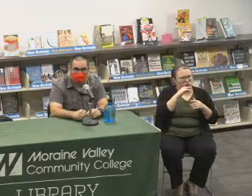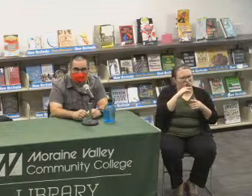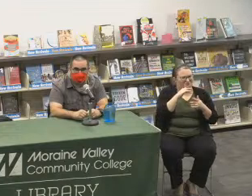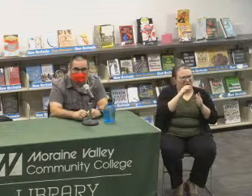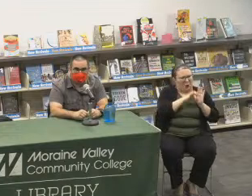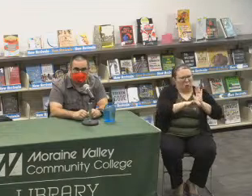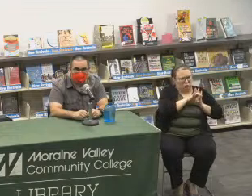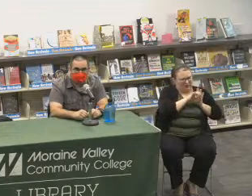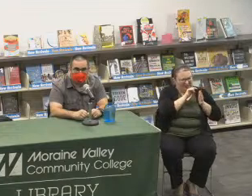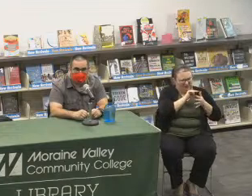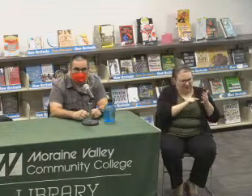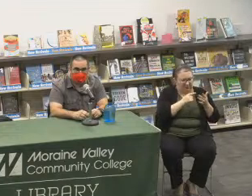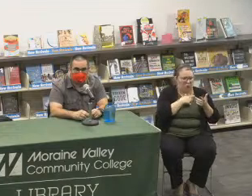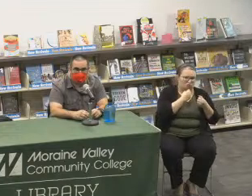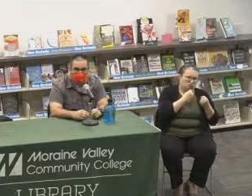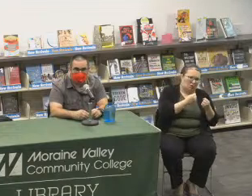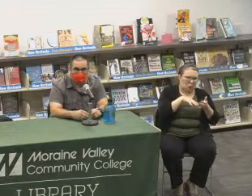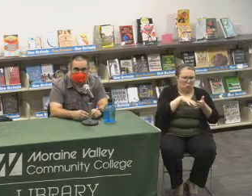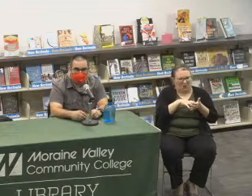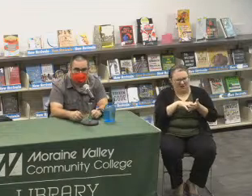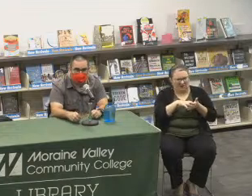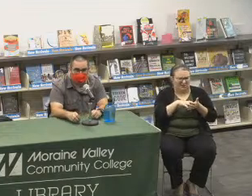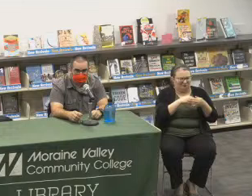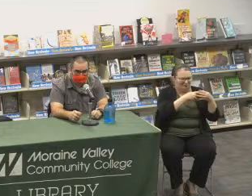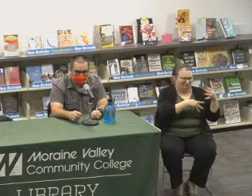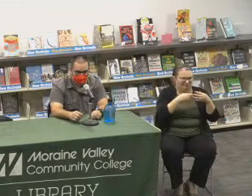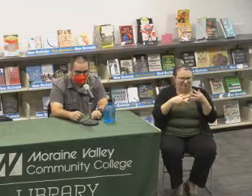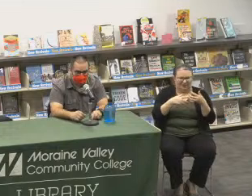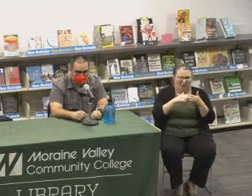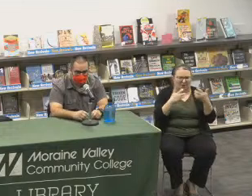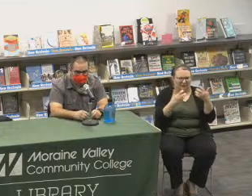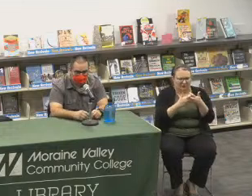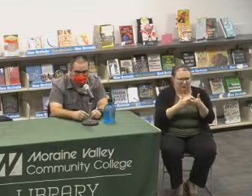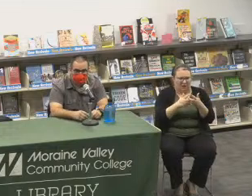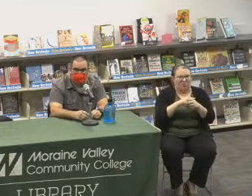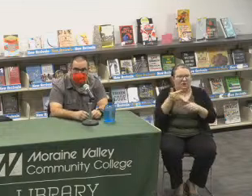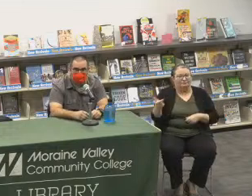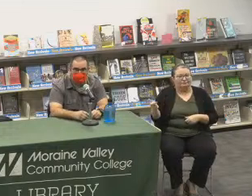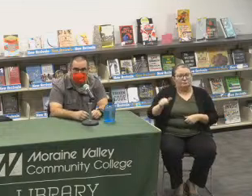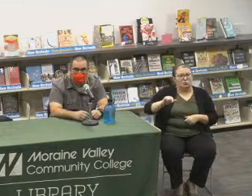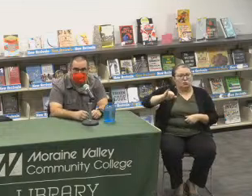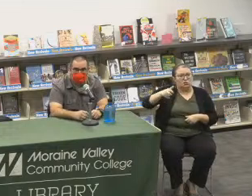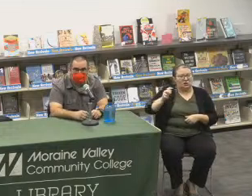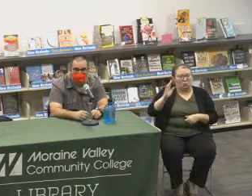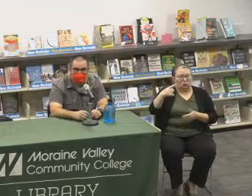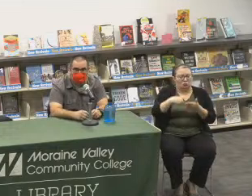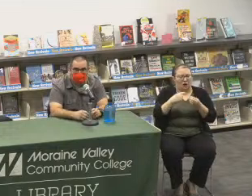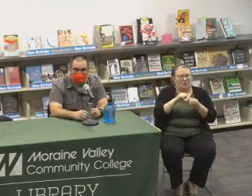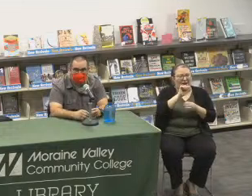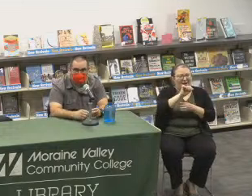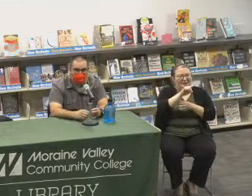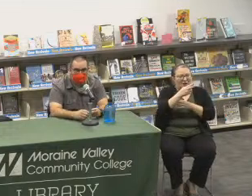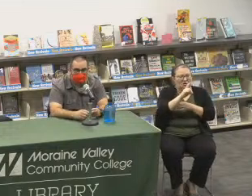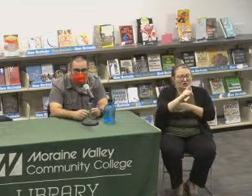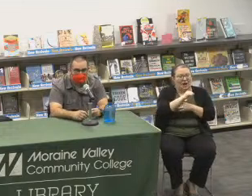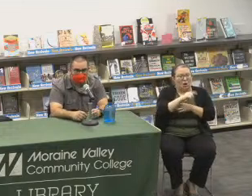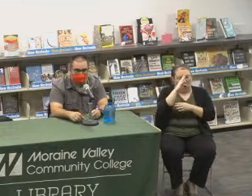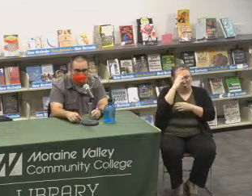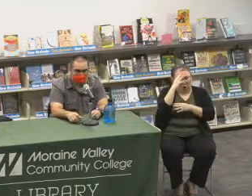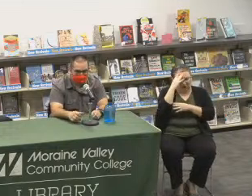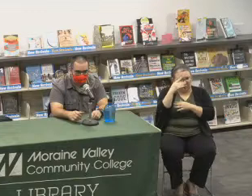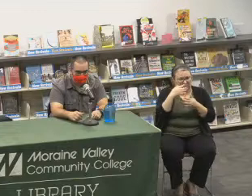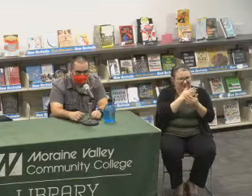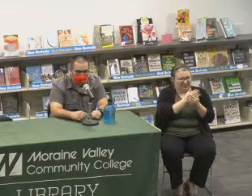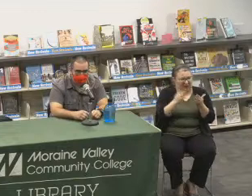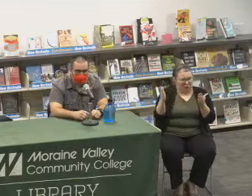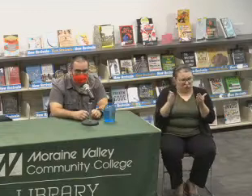a strength and a weakness profile that goes together. Then Jason's going to dig into ADHD and autism spectrum, and then we'll have a